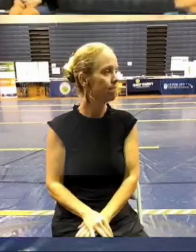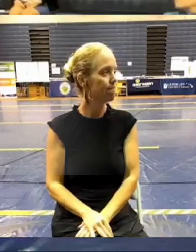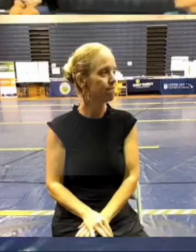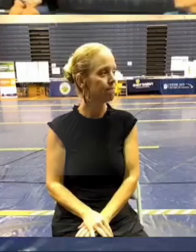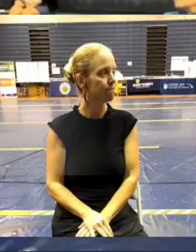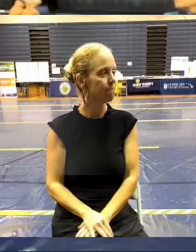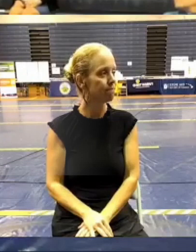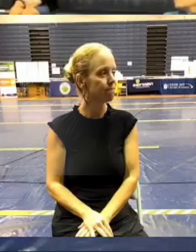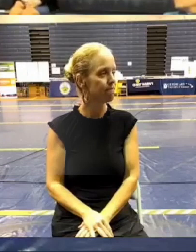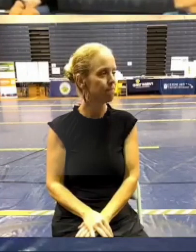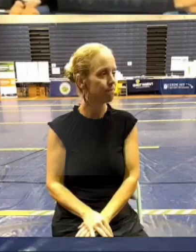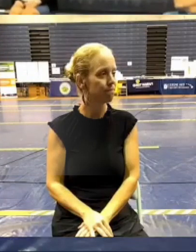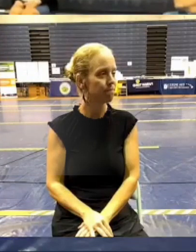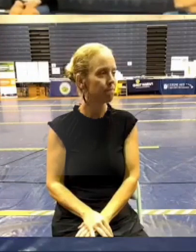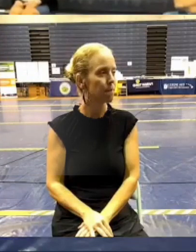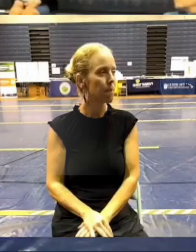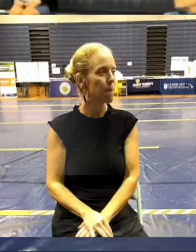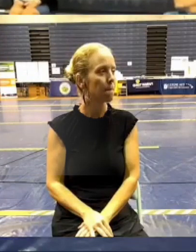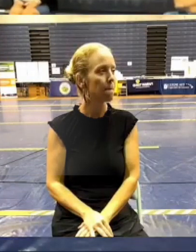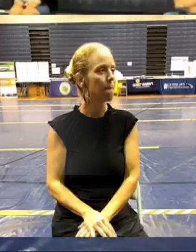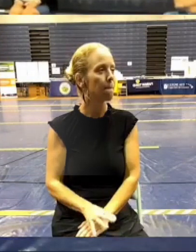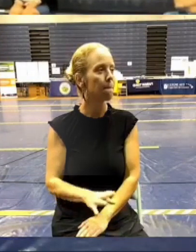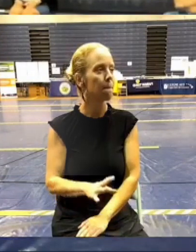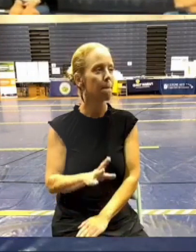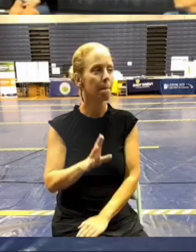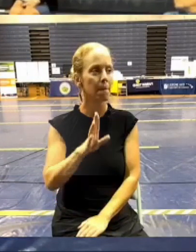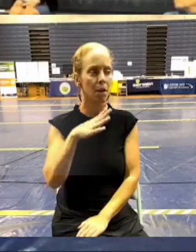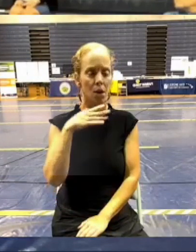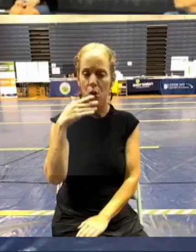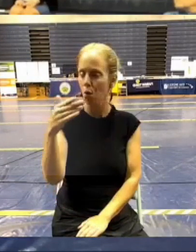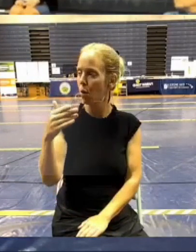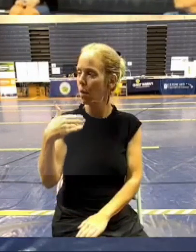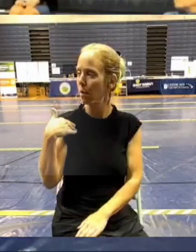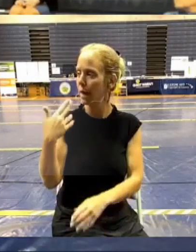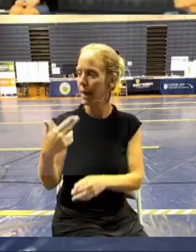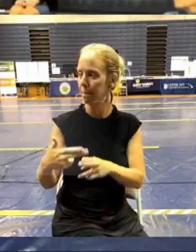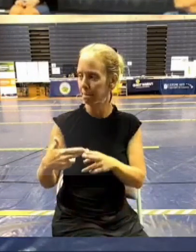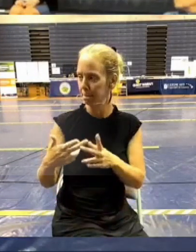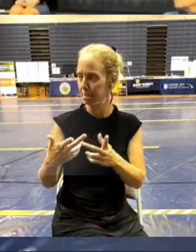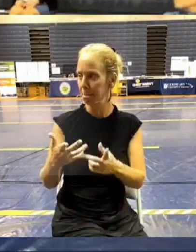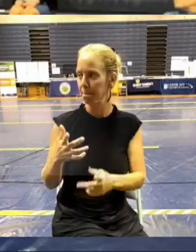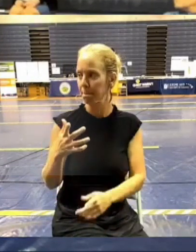Thank you. Aloha. Good evening, everybody. My name is Mark.